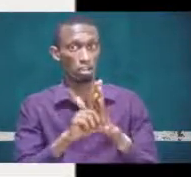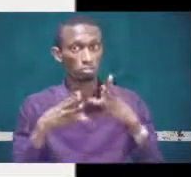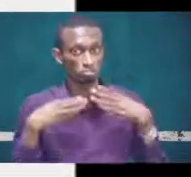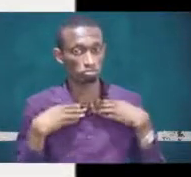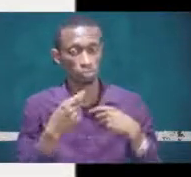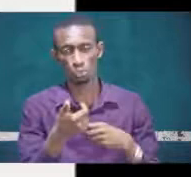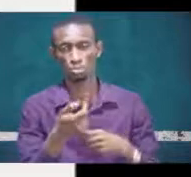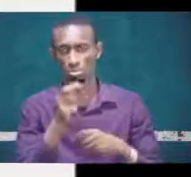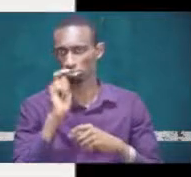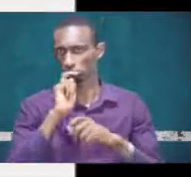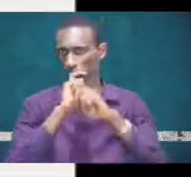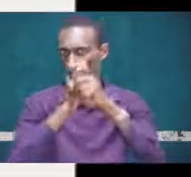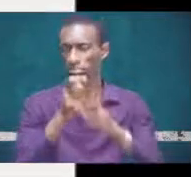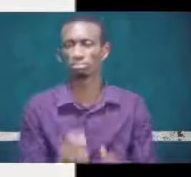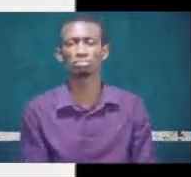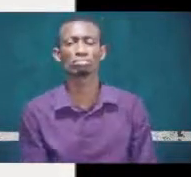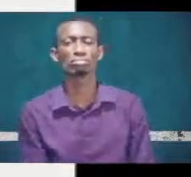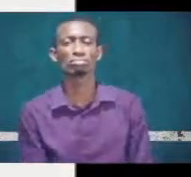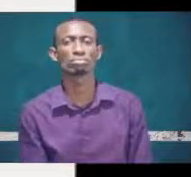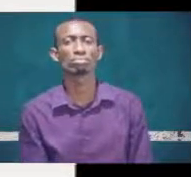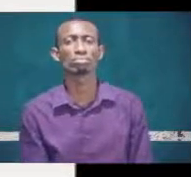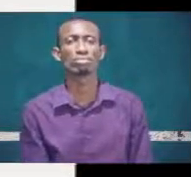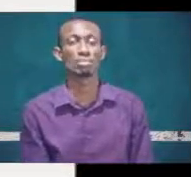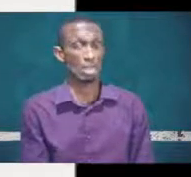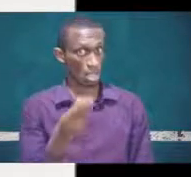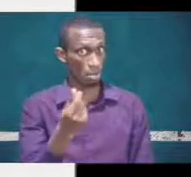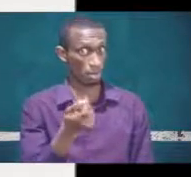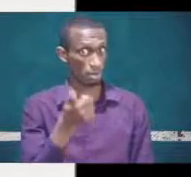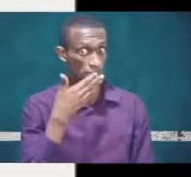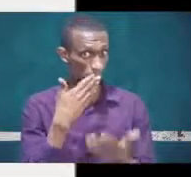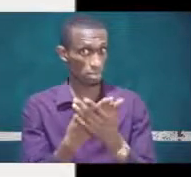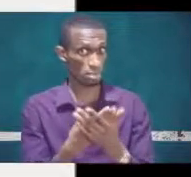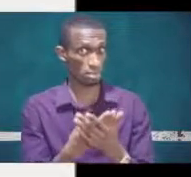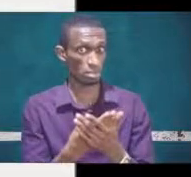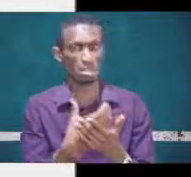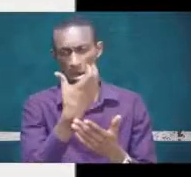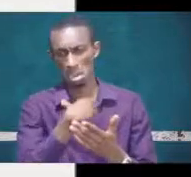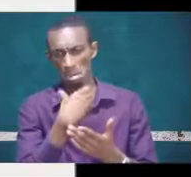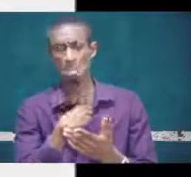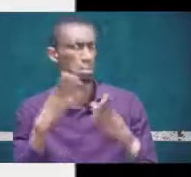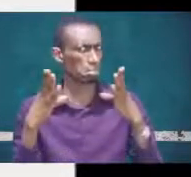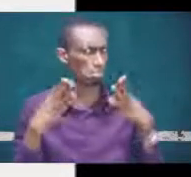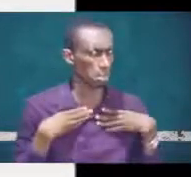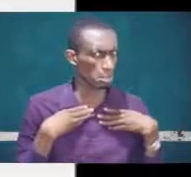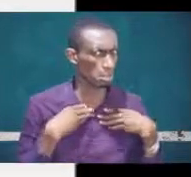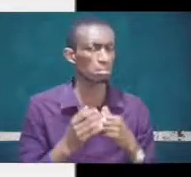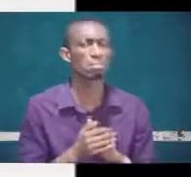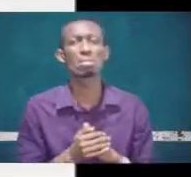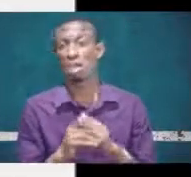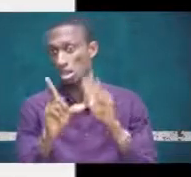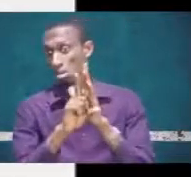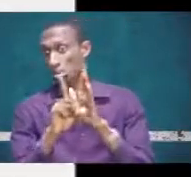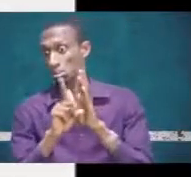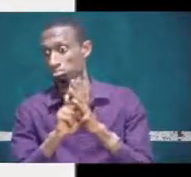of debts. Now, good money should be accepted by the public. It should be accepted by the